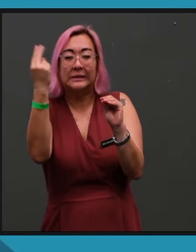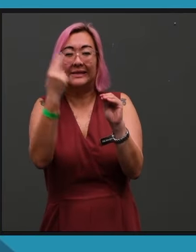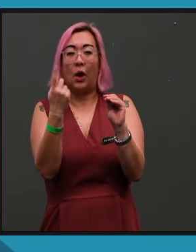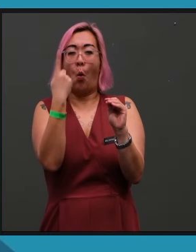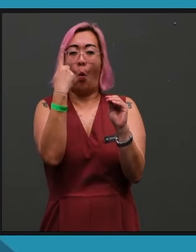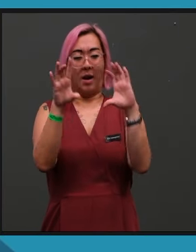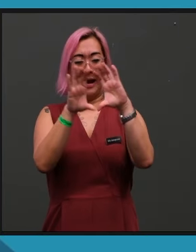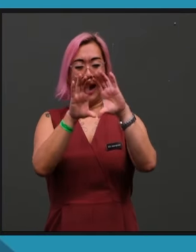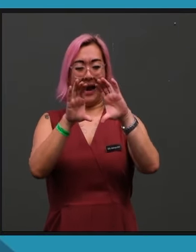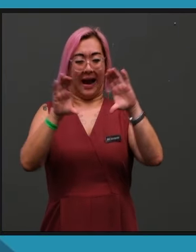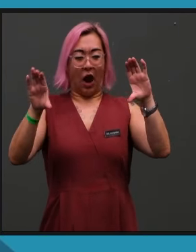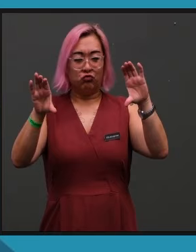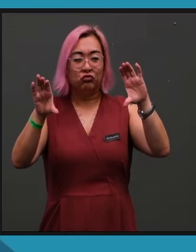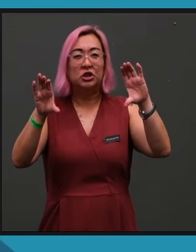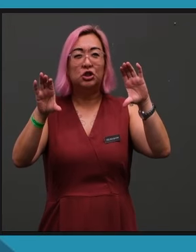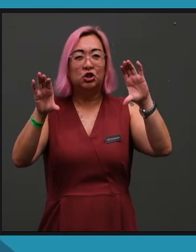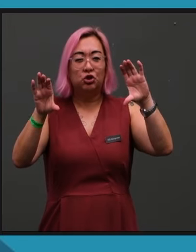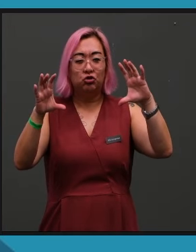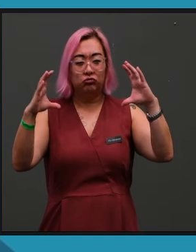then I can essentially